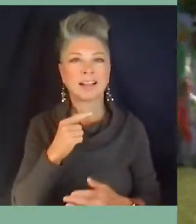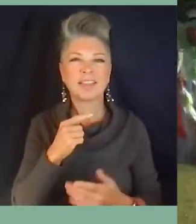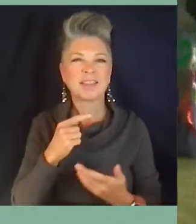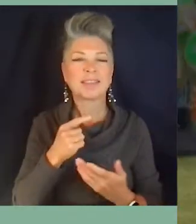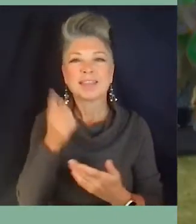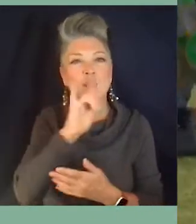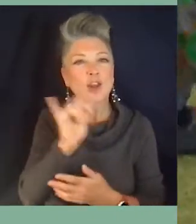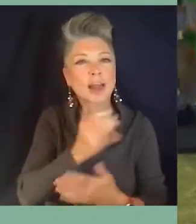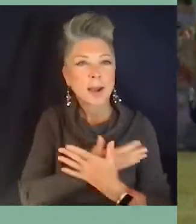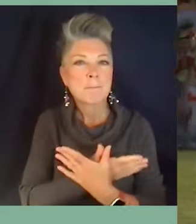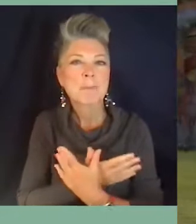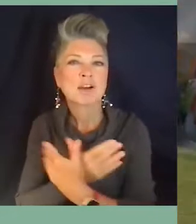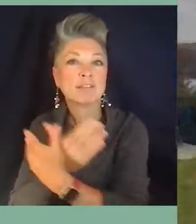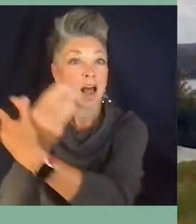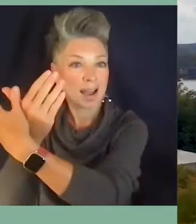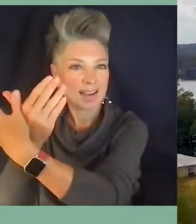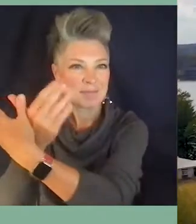flutter around like a butterfly.